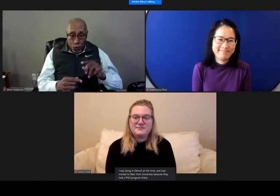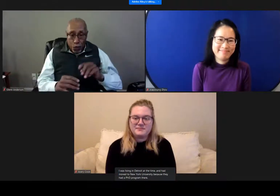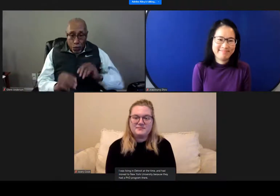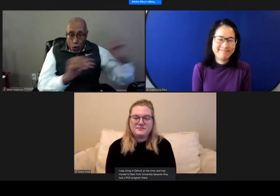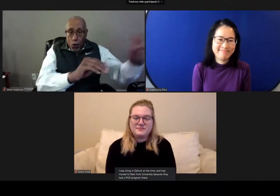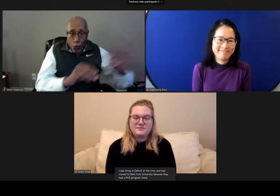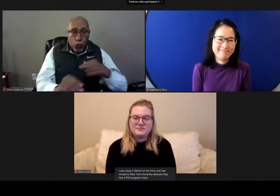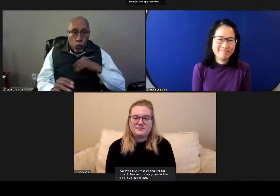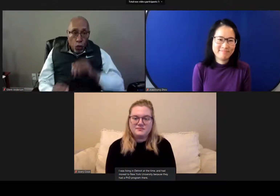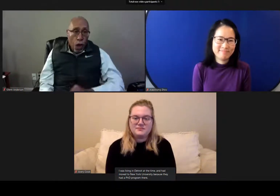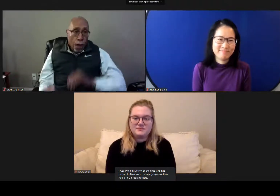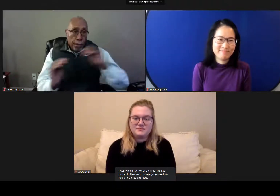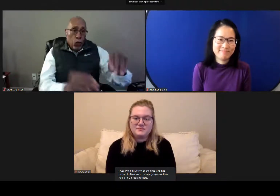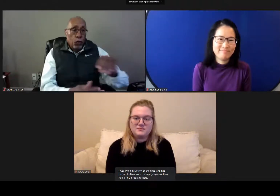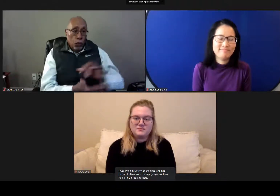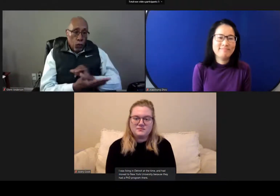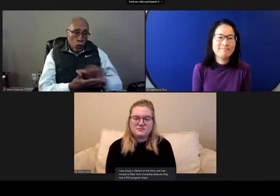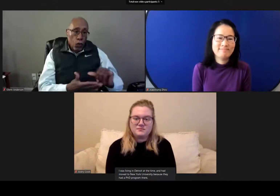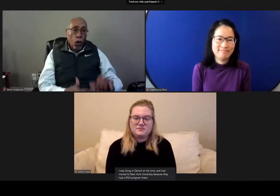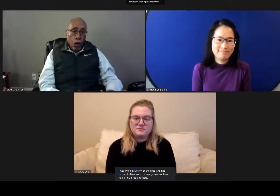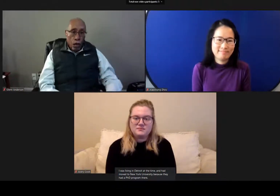there.